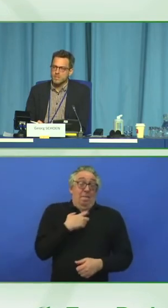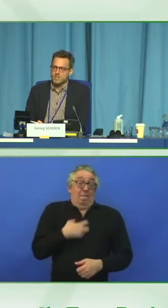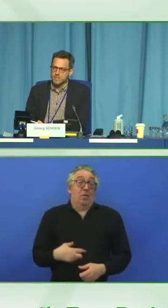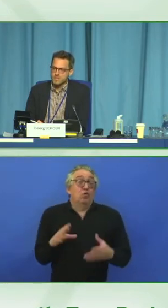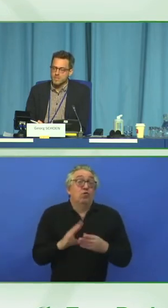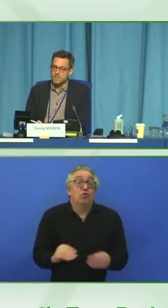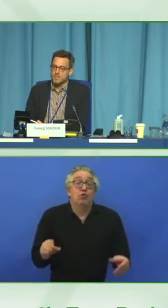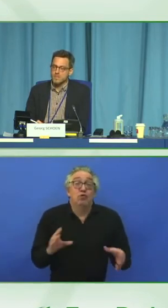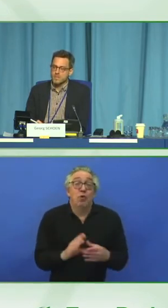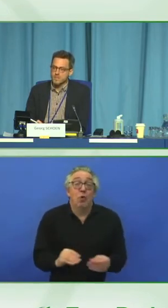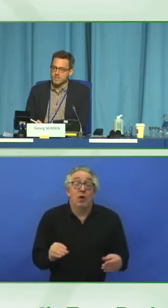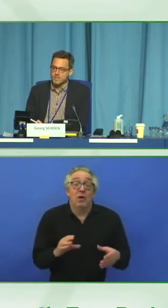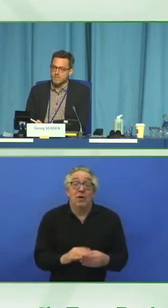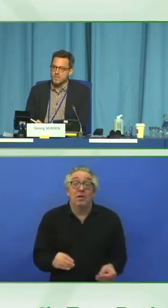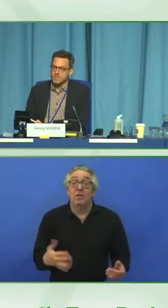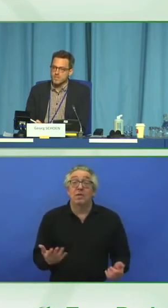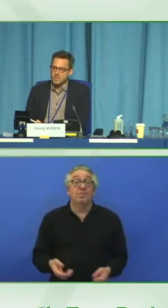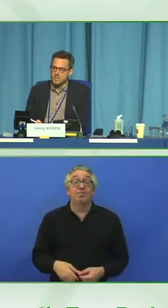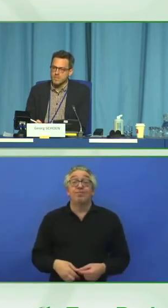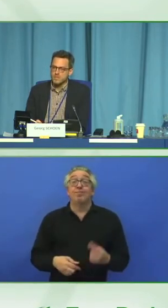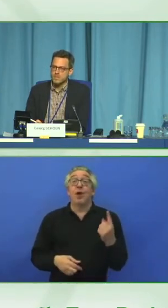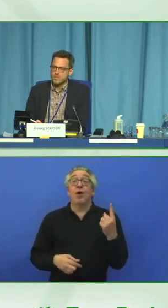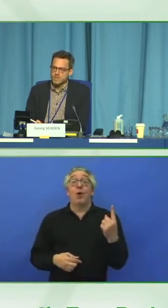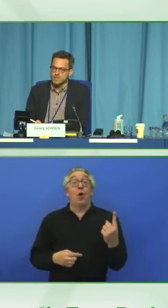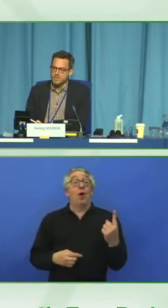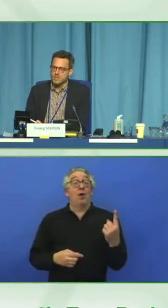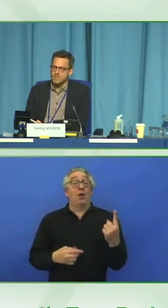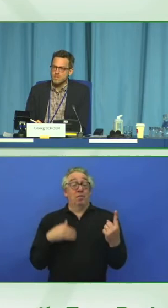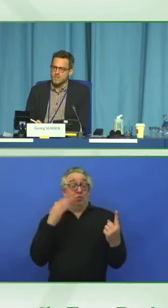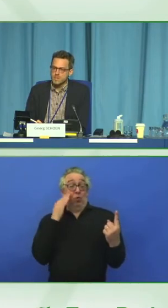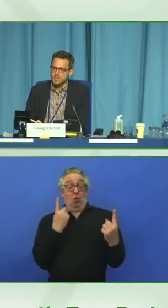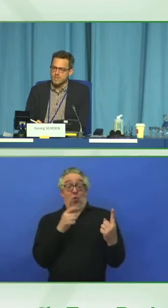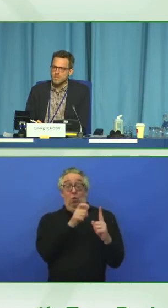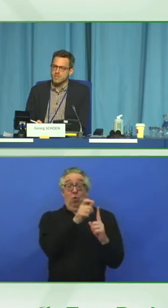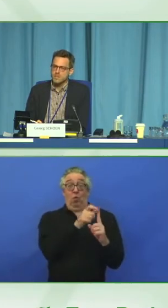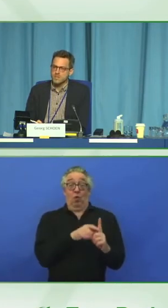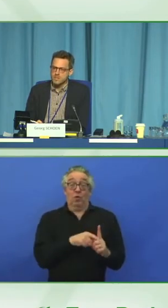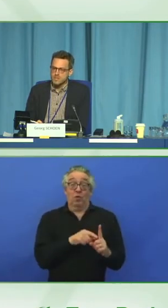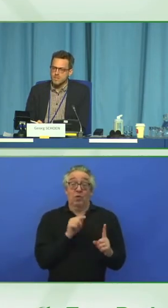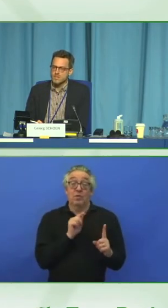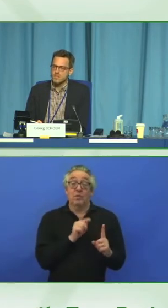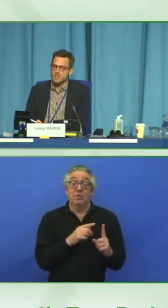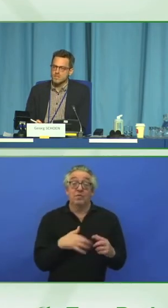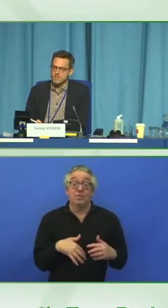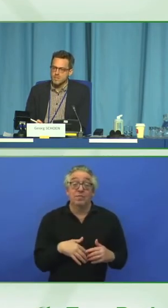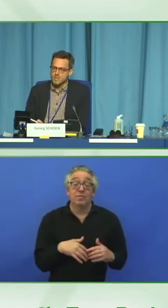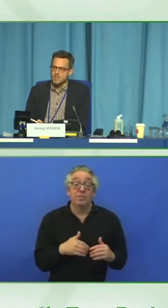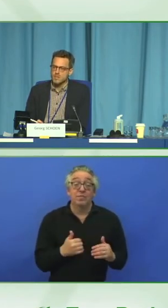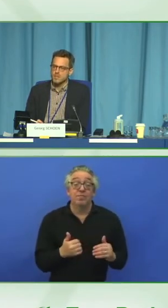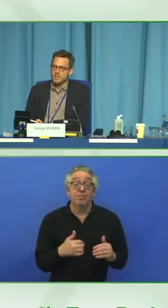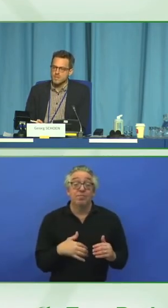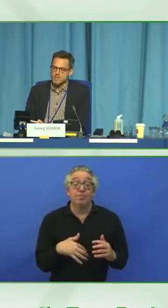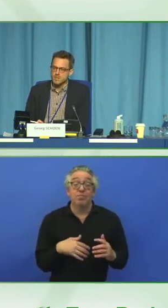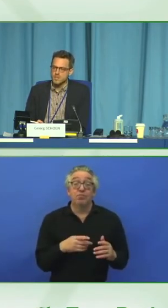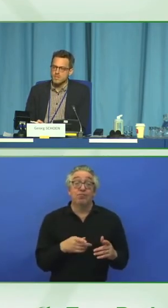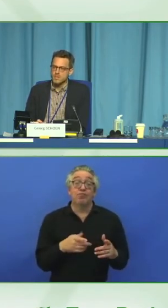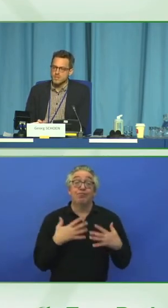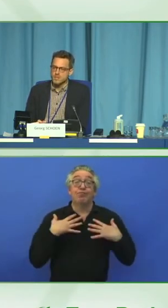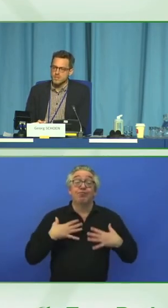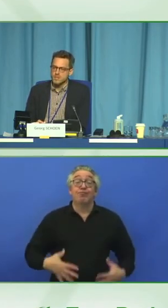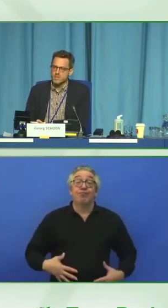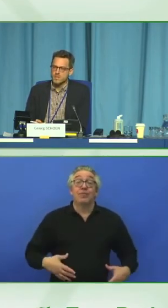platform for assistance to take users, out for hospital